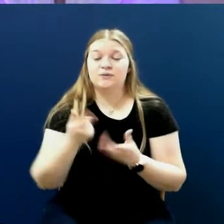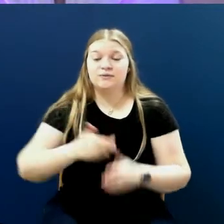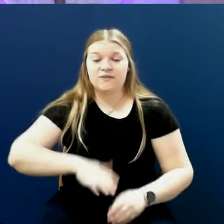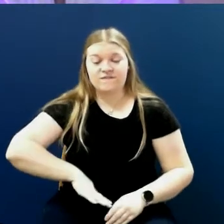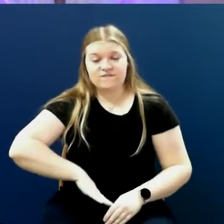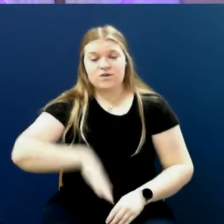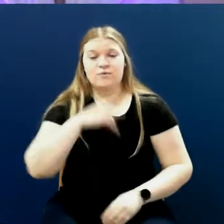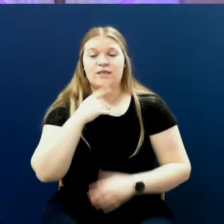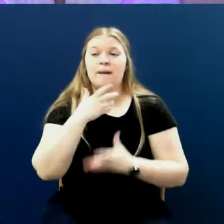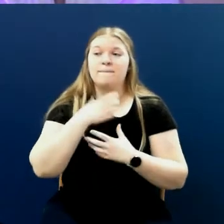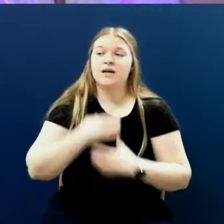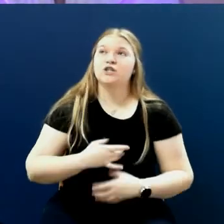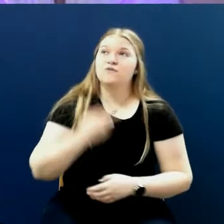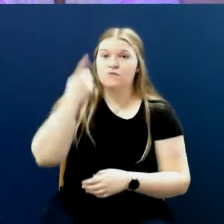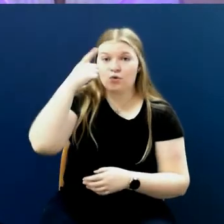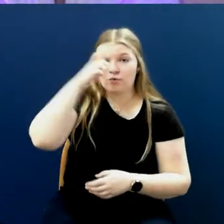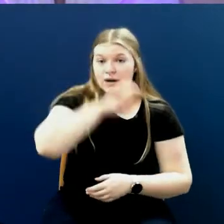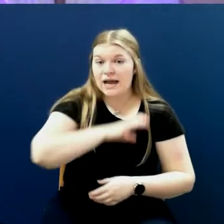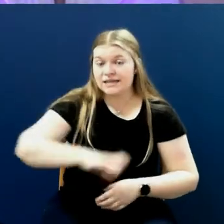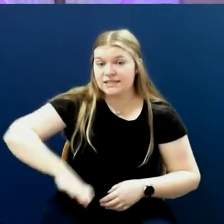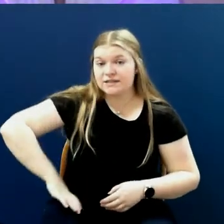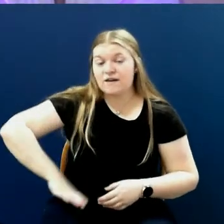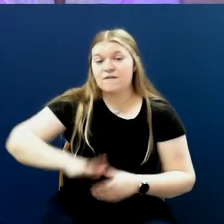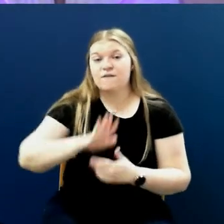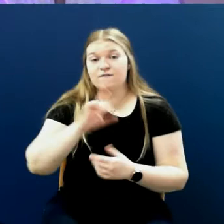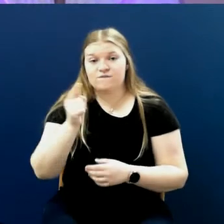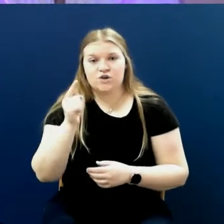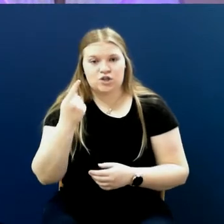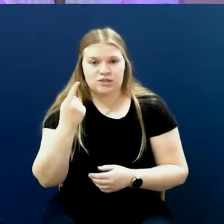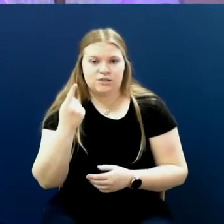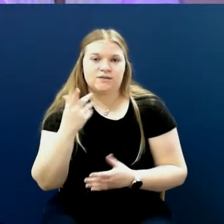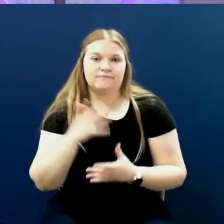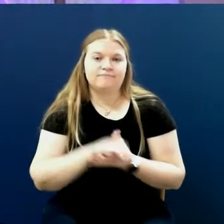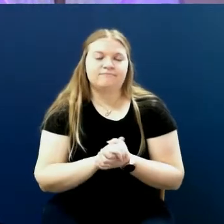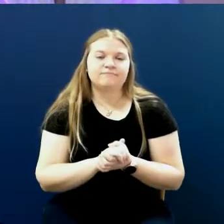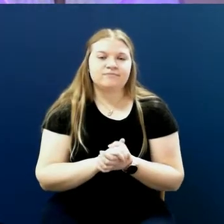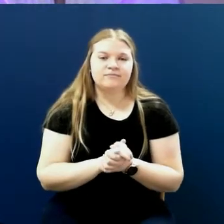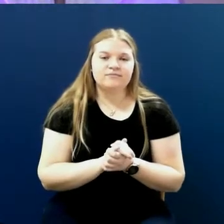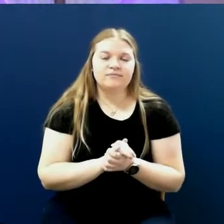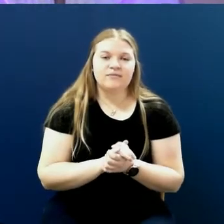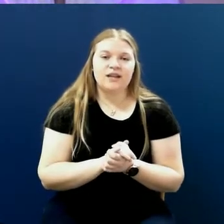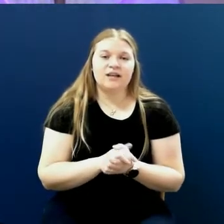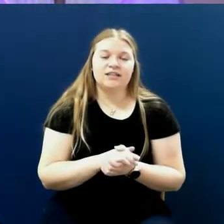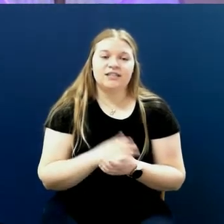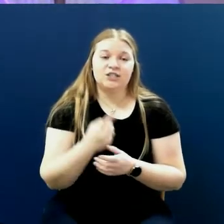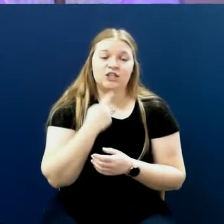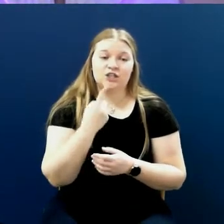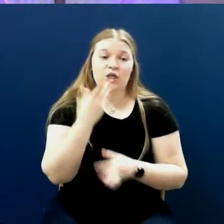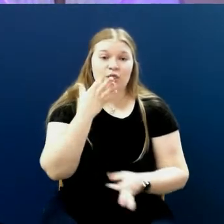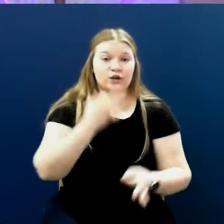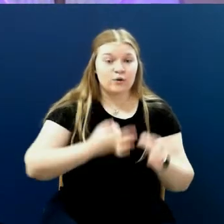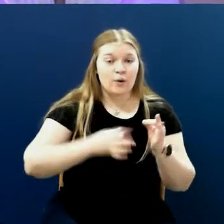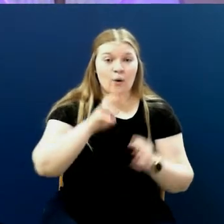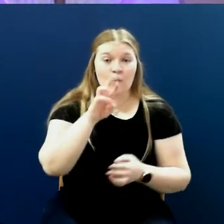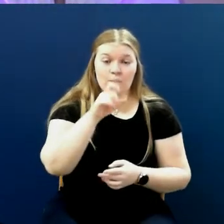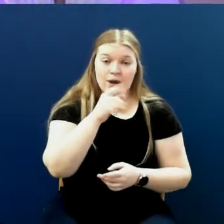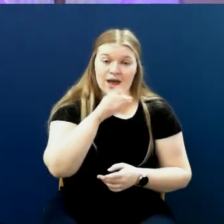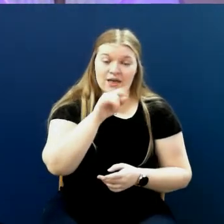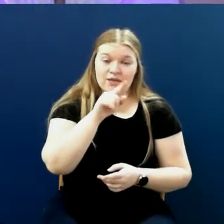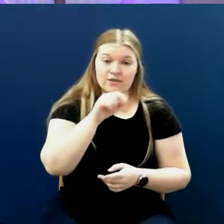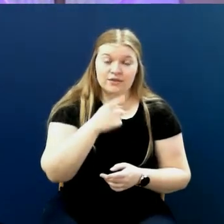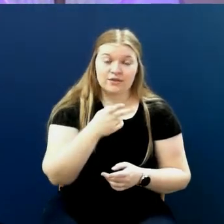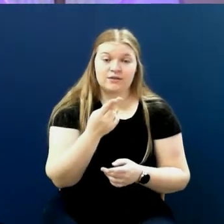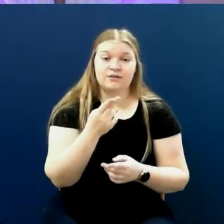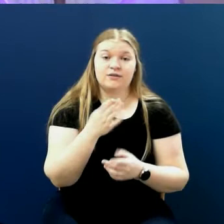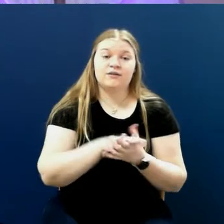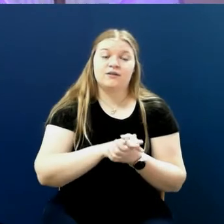with a passion for Christ, first and foremost. And it tells us that the wrath of God is coming to those who are sons